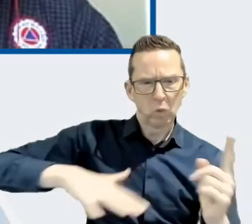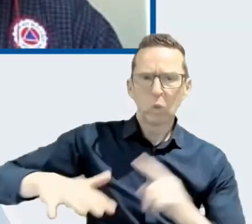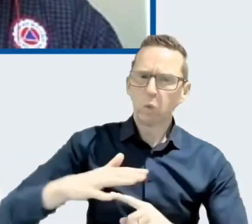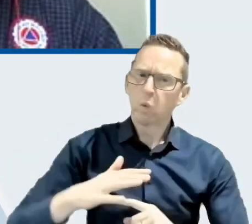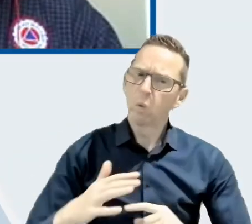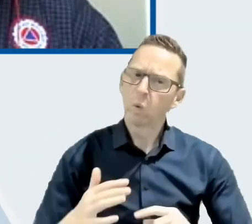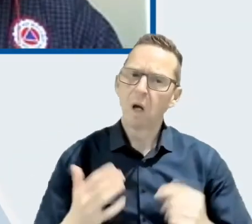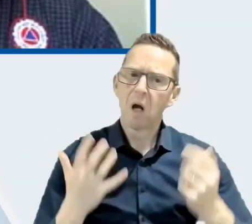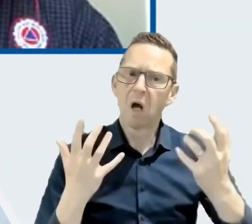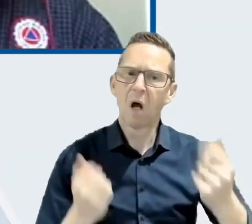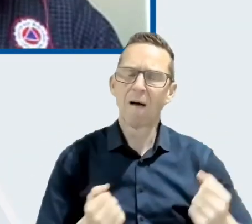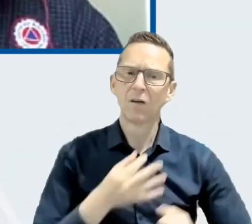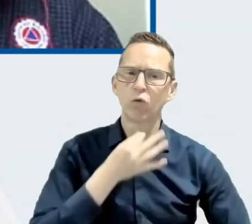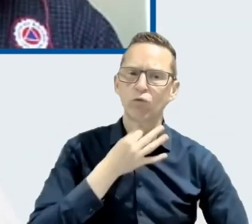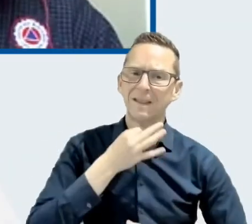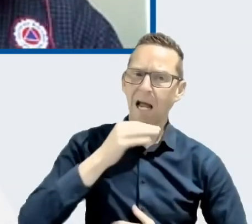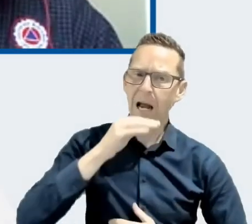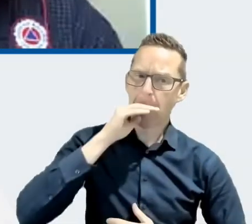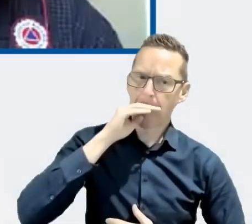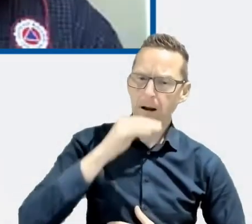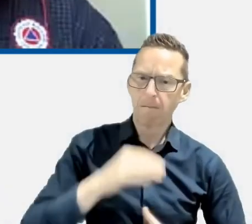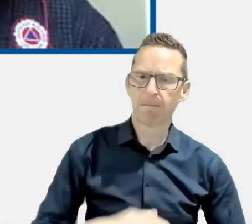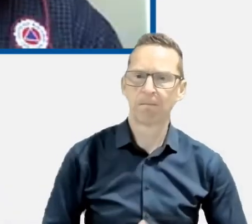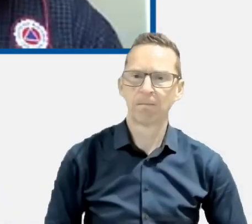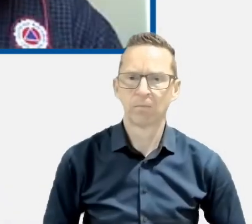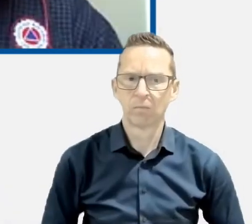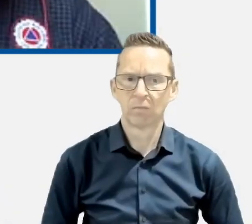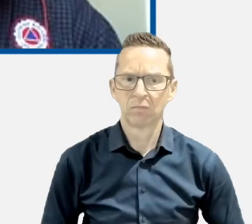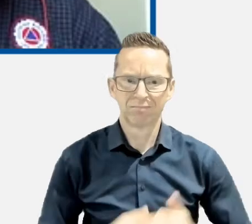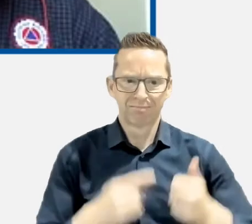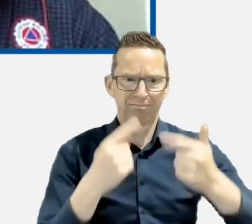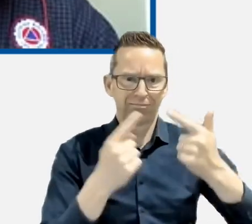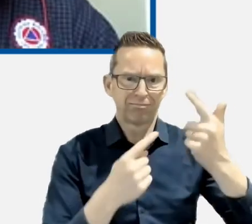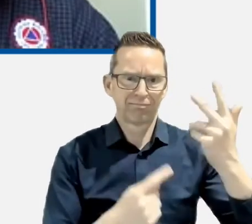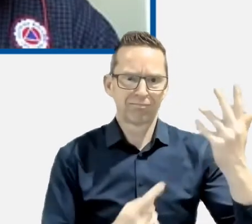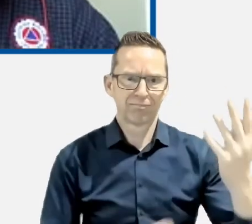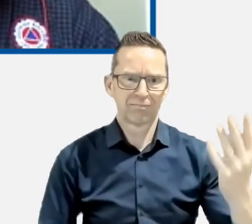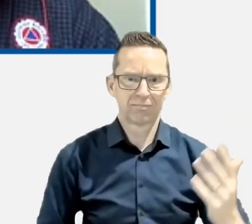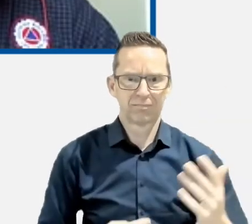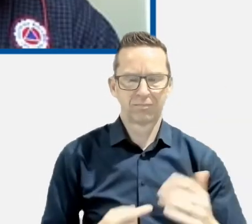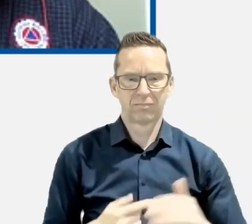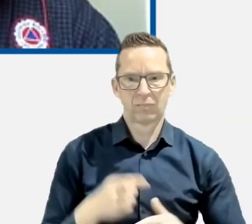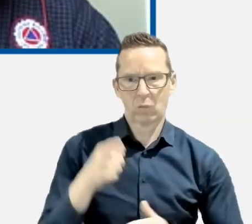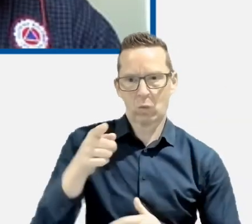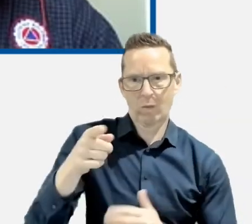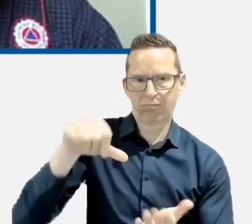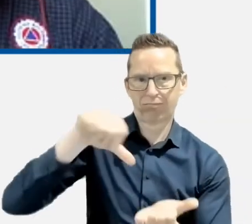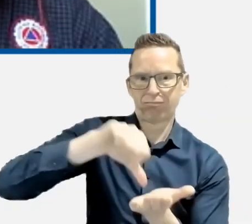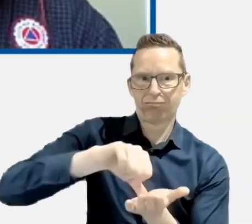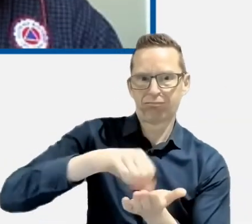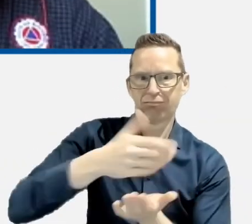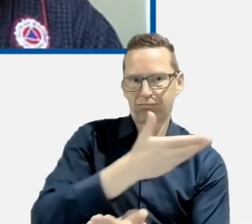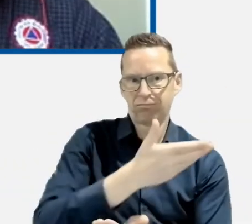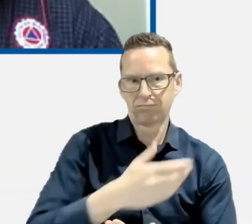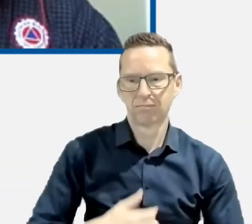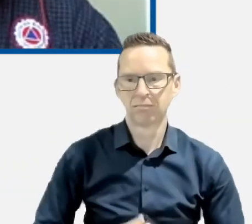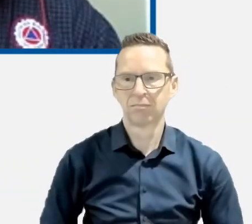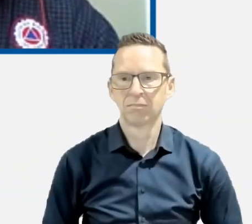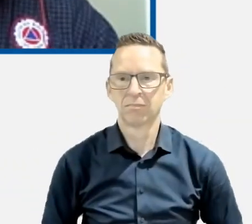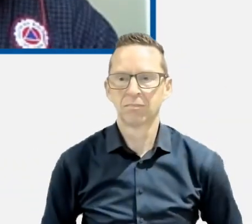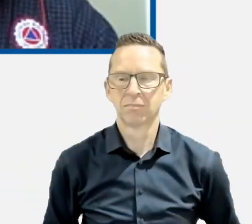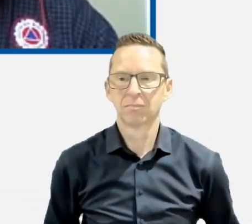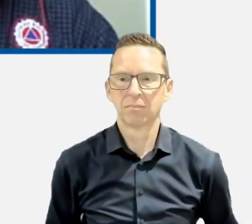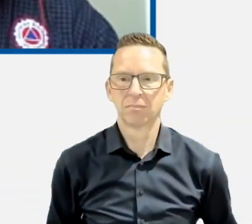with many. Okay, now risks are changed among those who contribute to